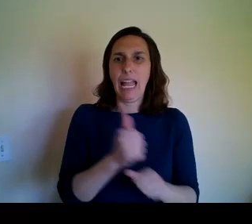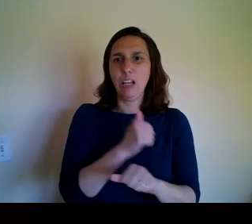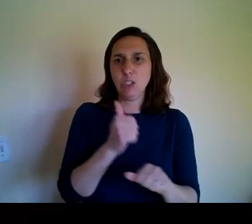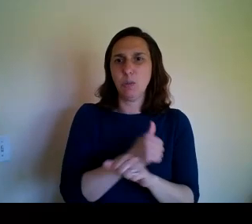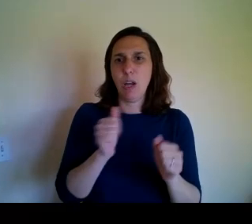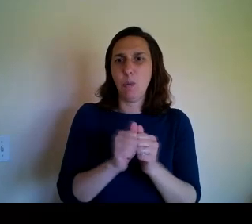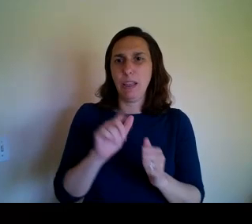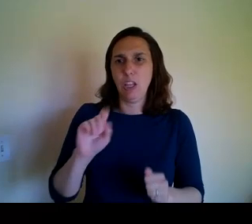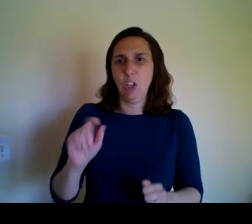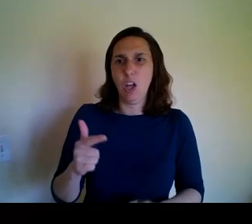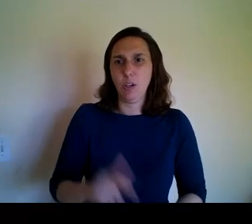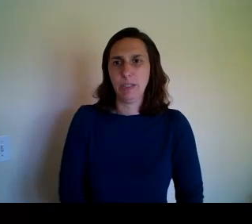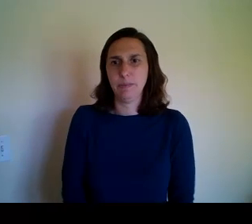So